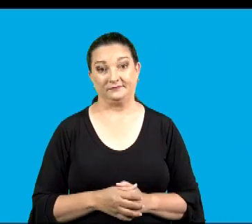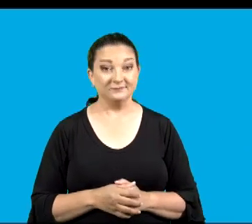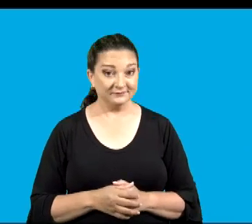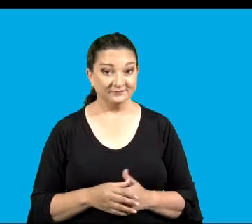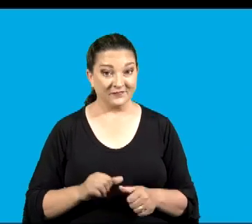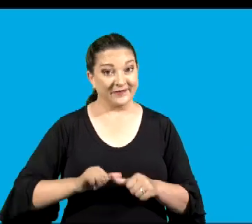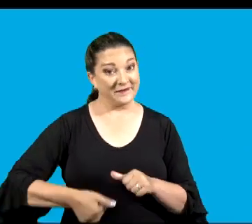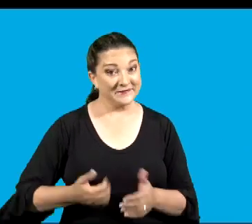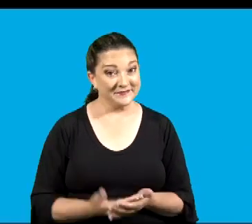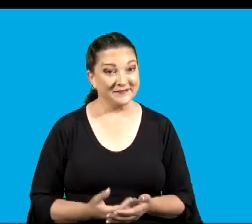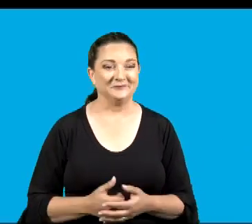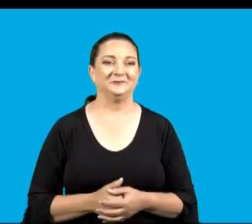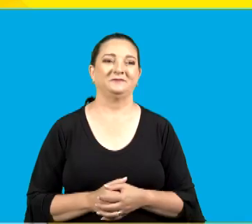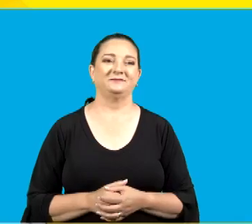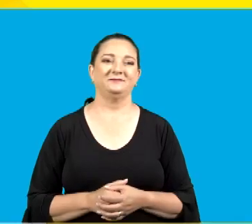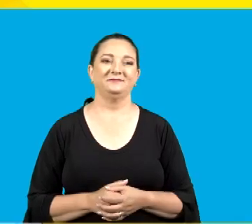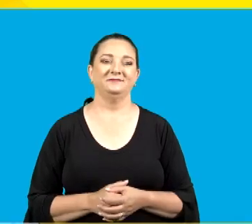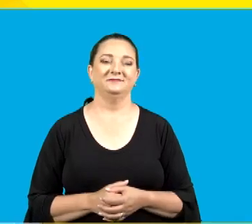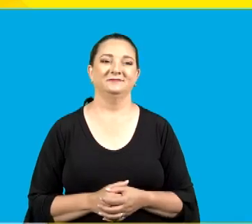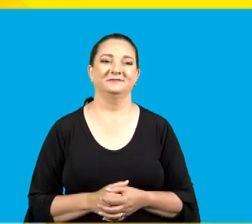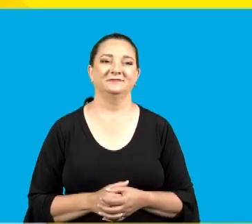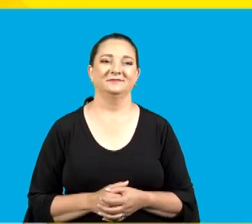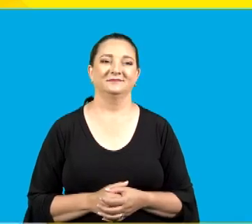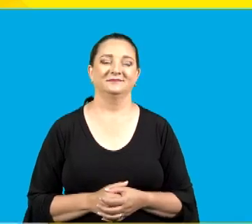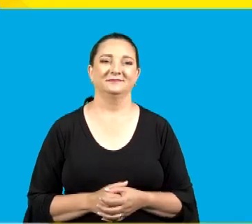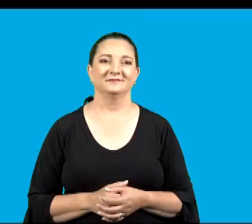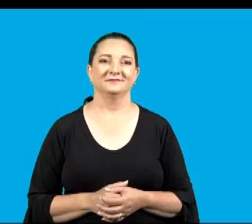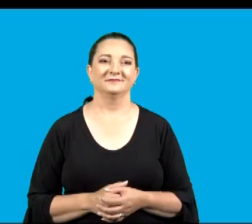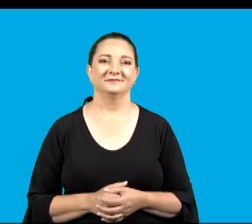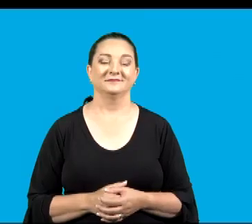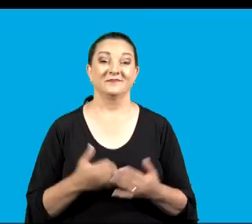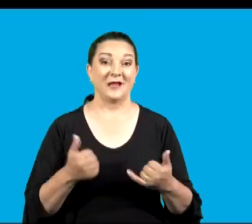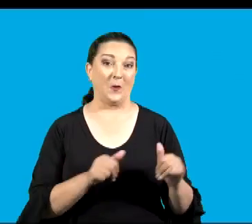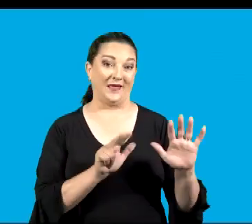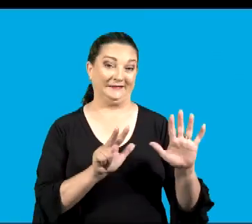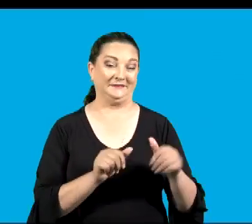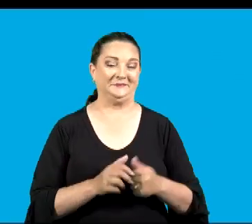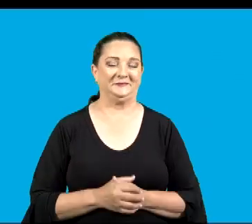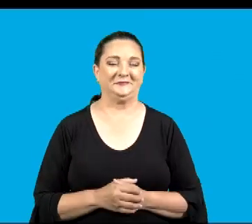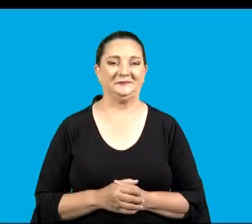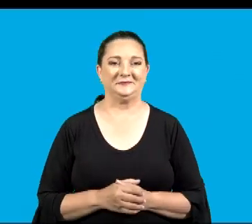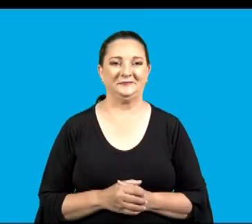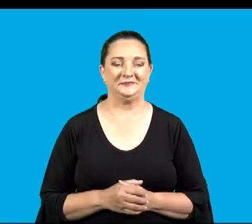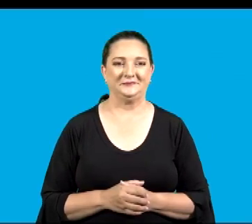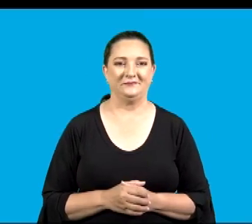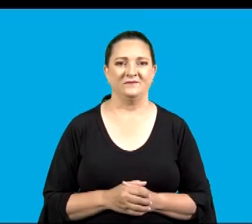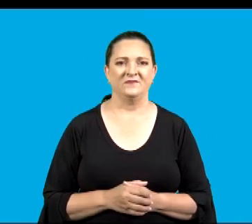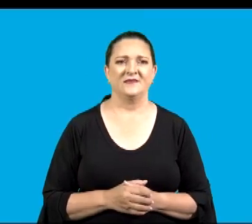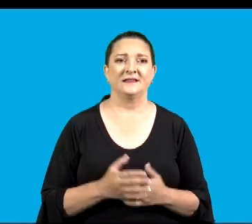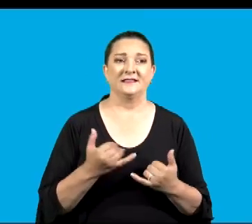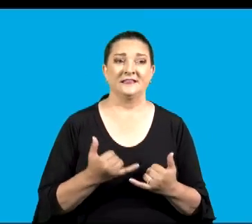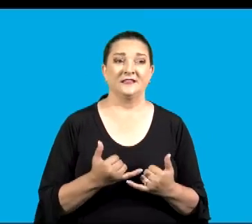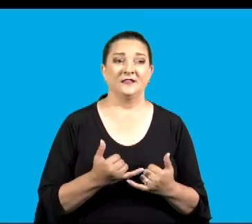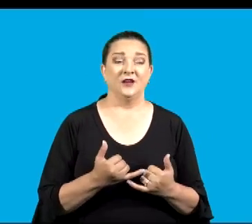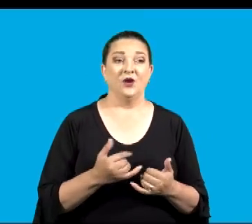1,250. Can I go on to the next one? Let's do that. And then here is my number 8.